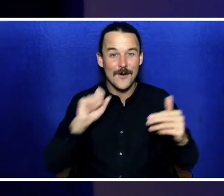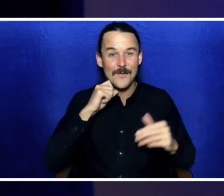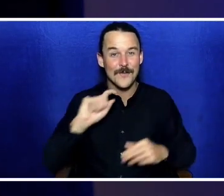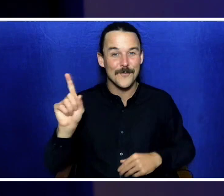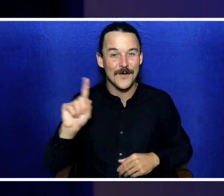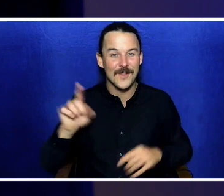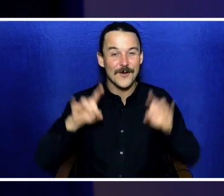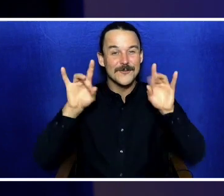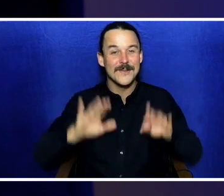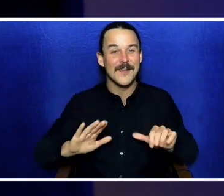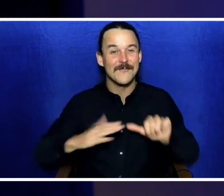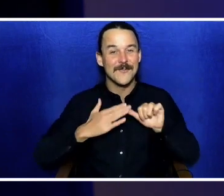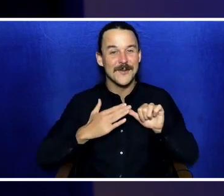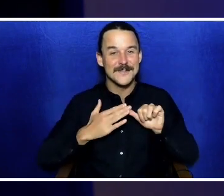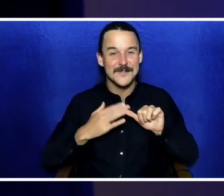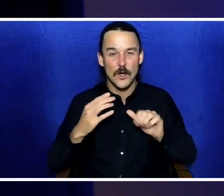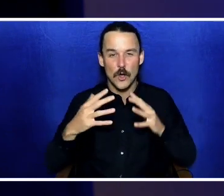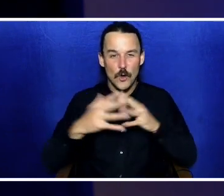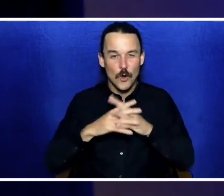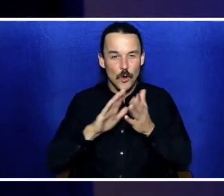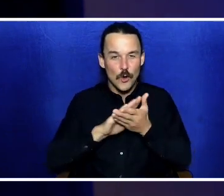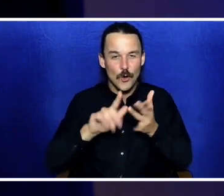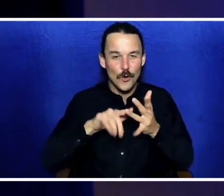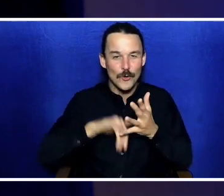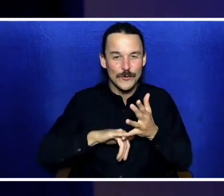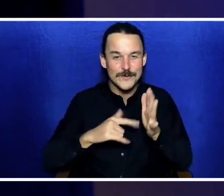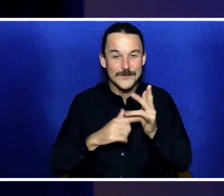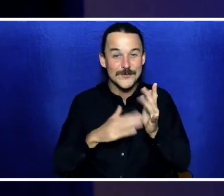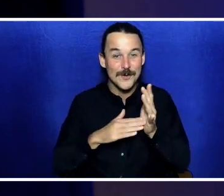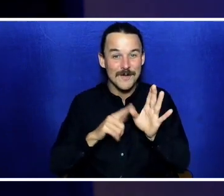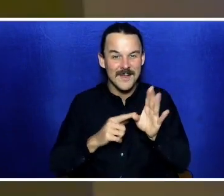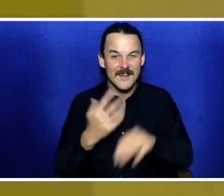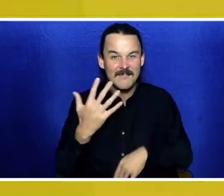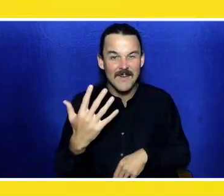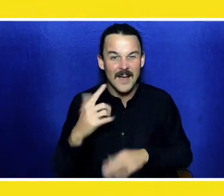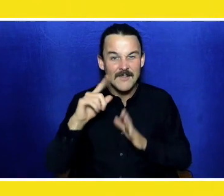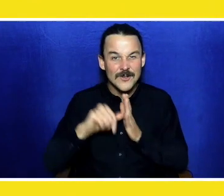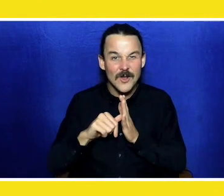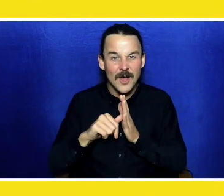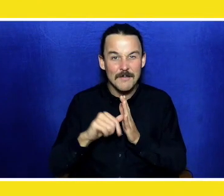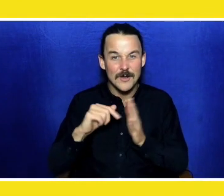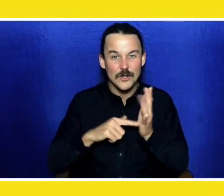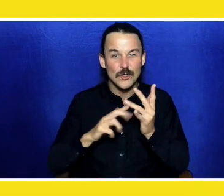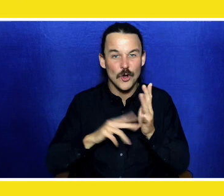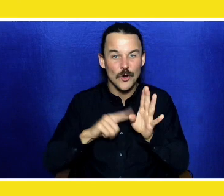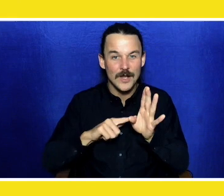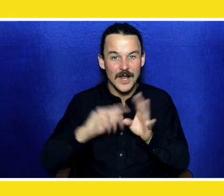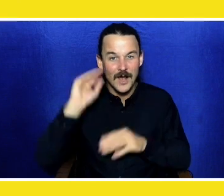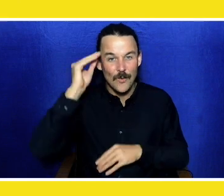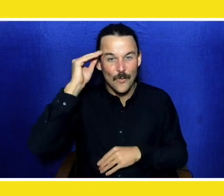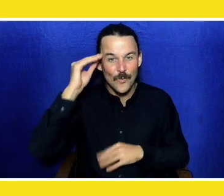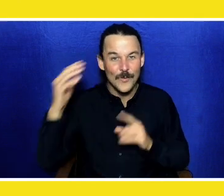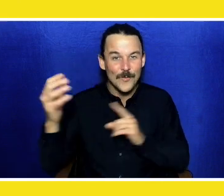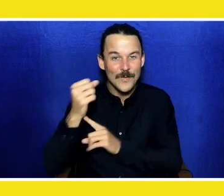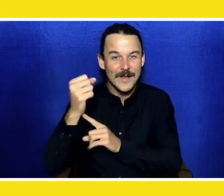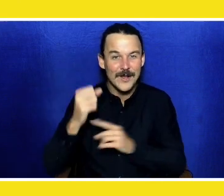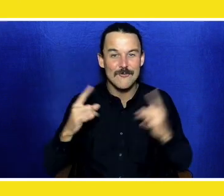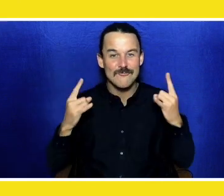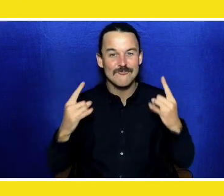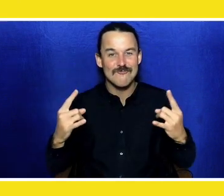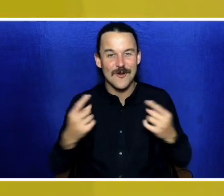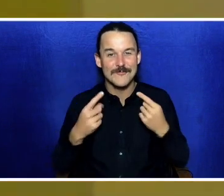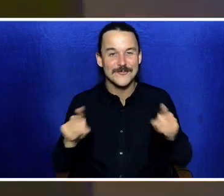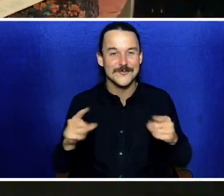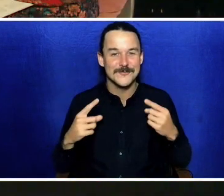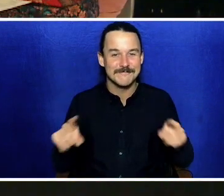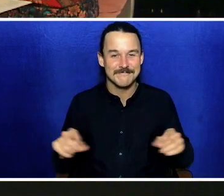premiere of The Who's Tommy, the five-time Tony Award-winning rock musical. What can we expect, Elizabeth? Well, we're